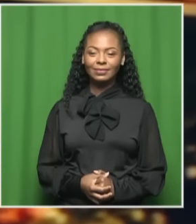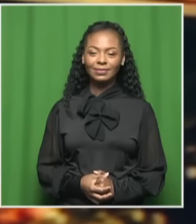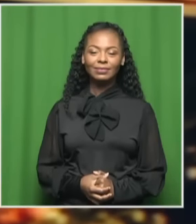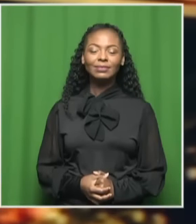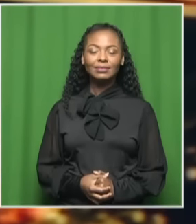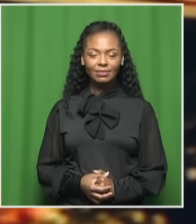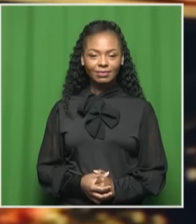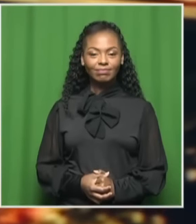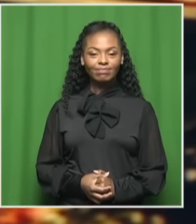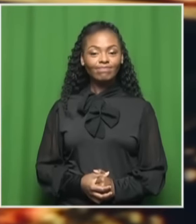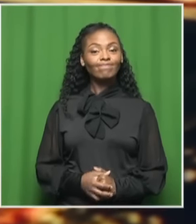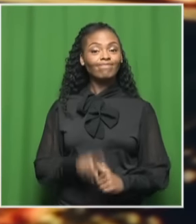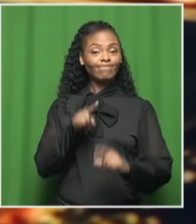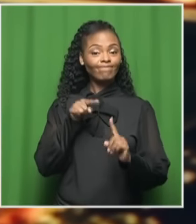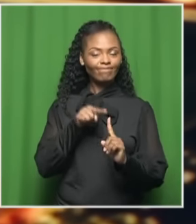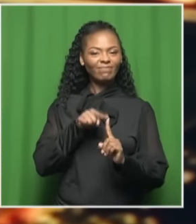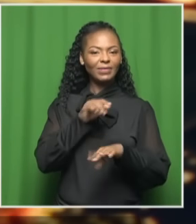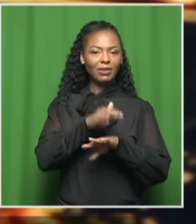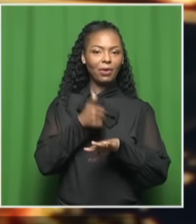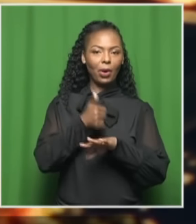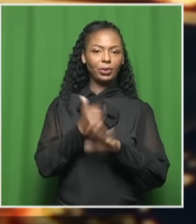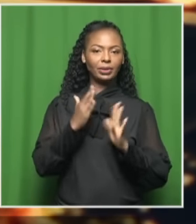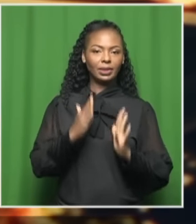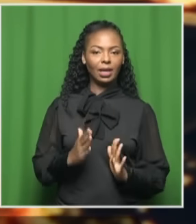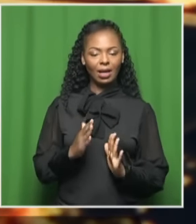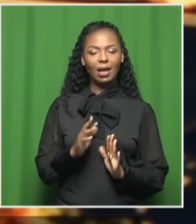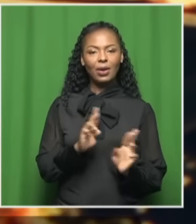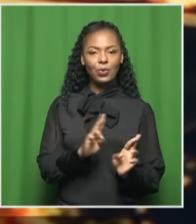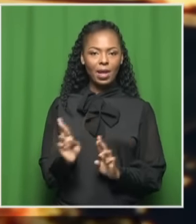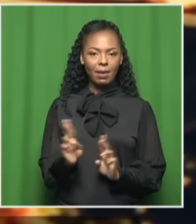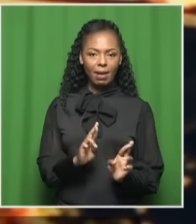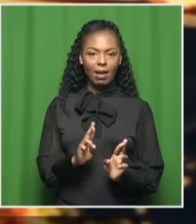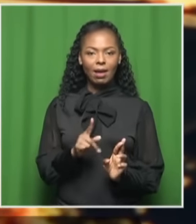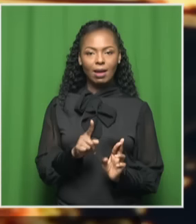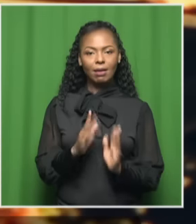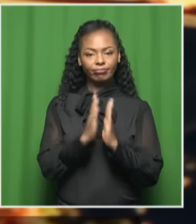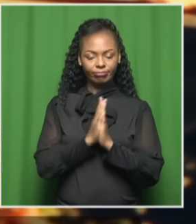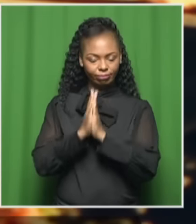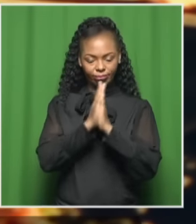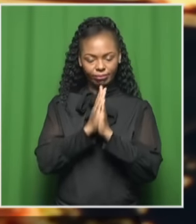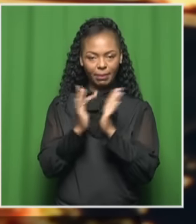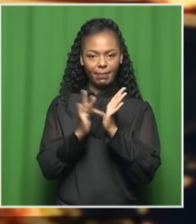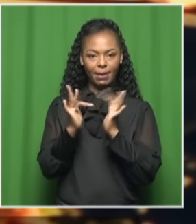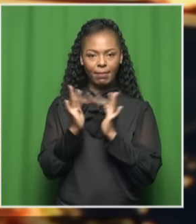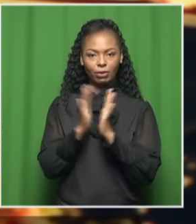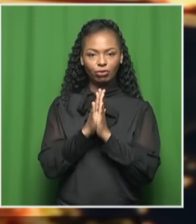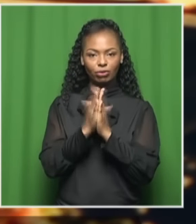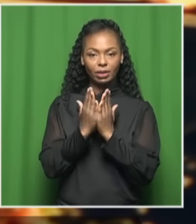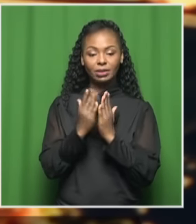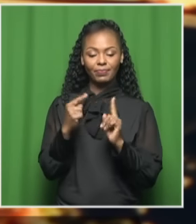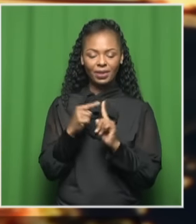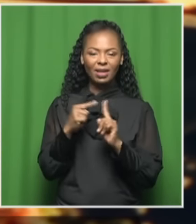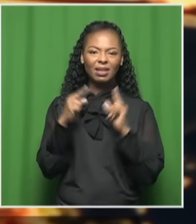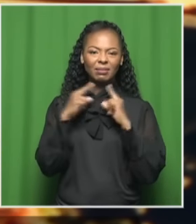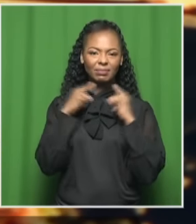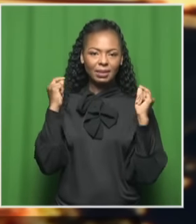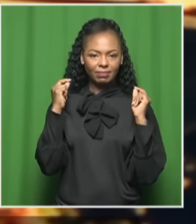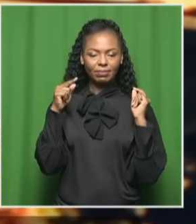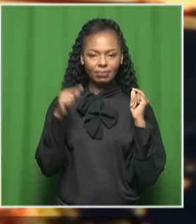The founder of Rhema Bible Church and prominent evangelical leader in South Africa, Pastor Ray McCauley, passed away at the age